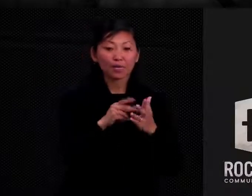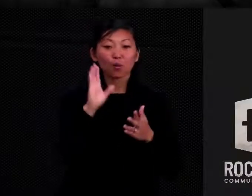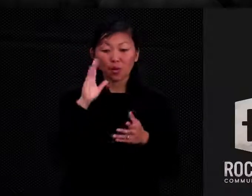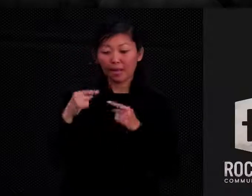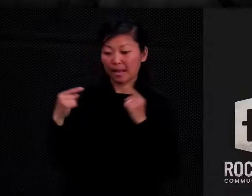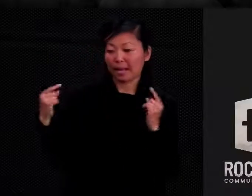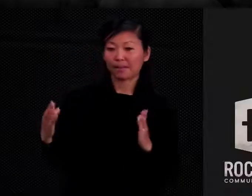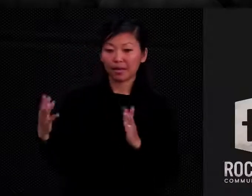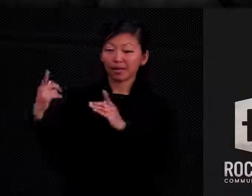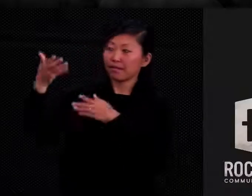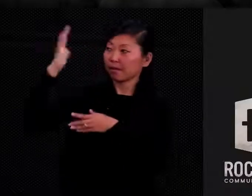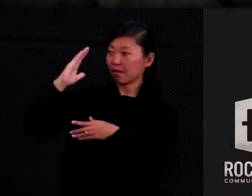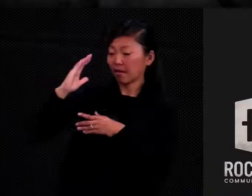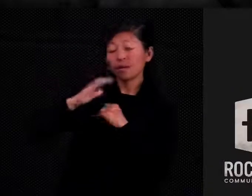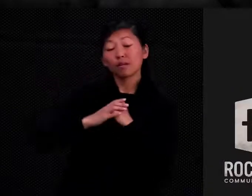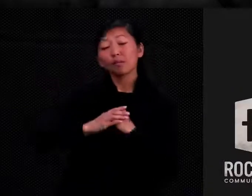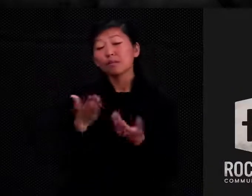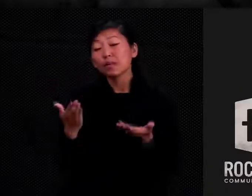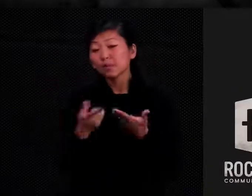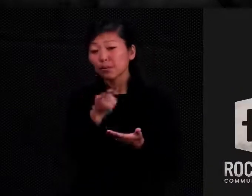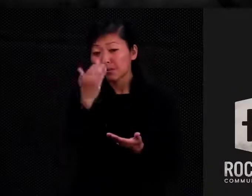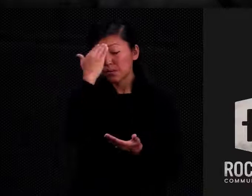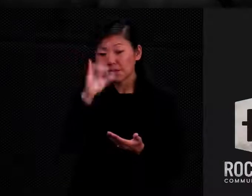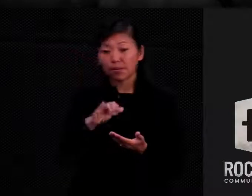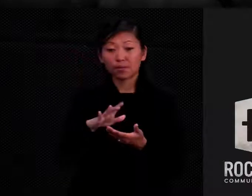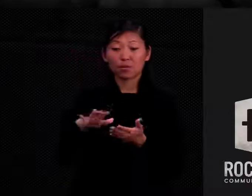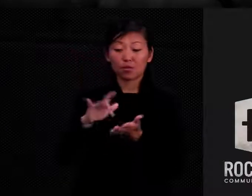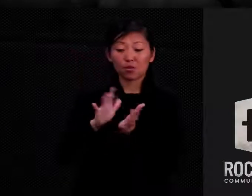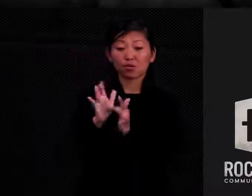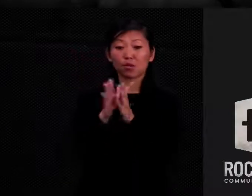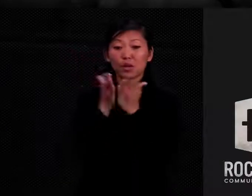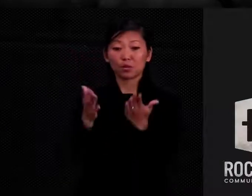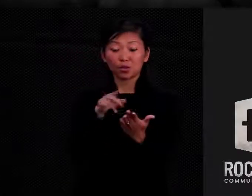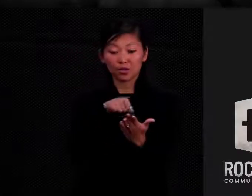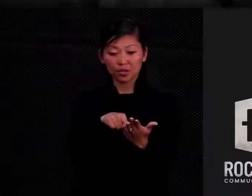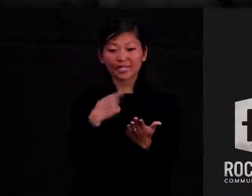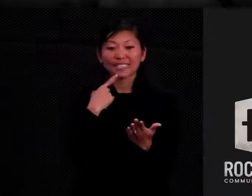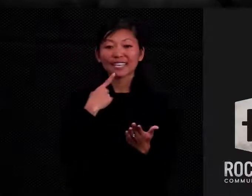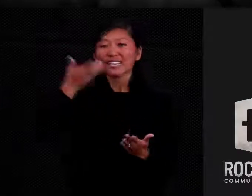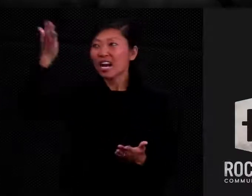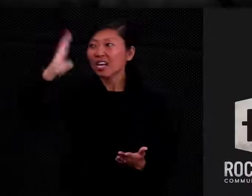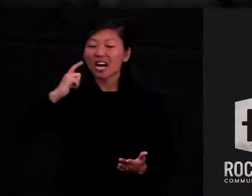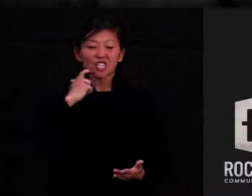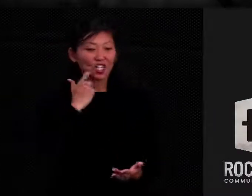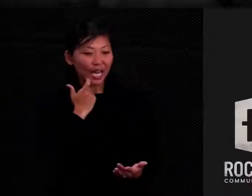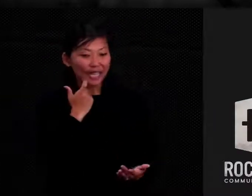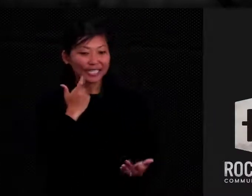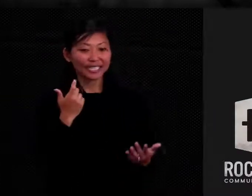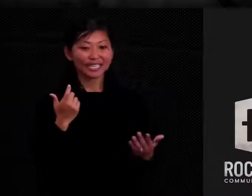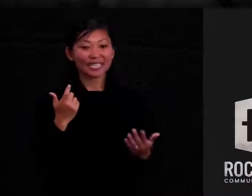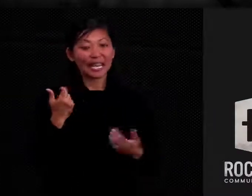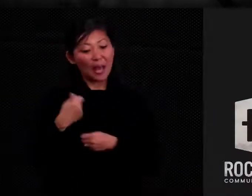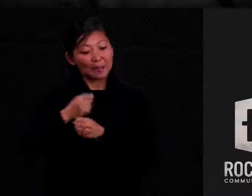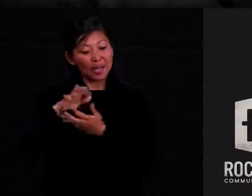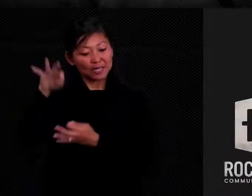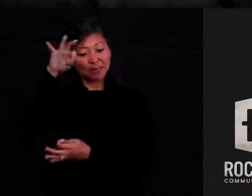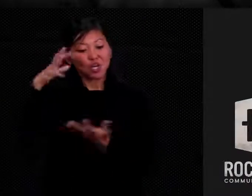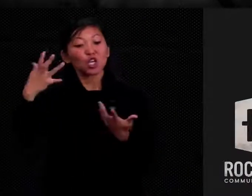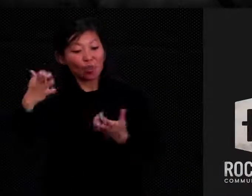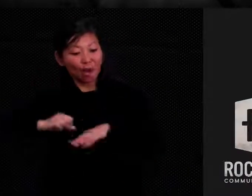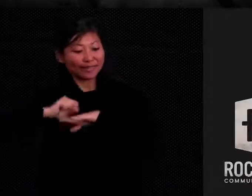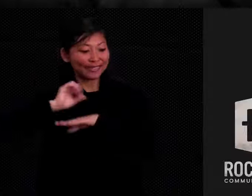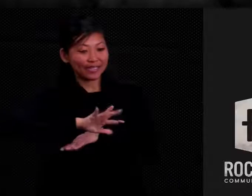you suppose that it is of no purpose that the Scripture says he yearns jealously over the Spirit that he has made to dwell in